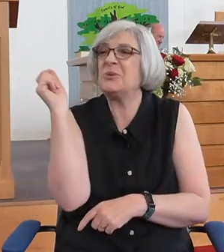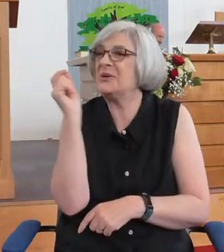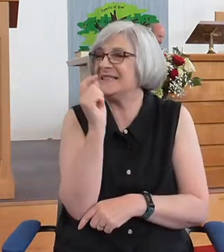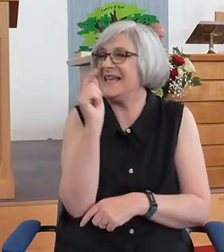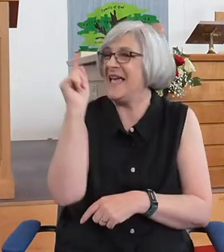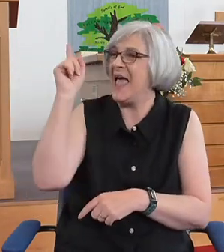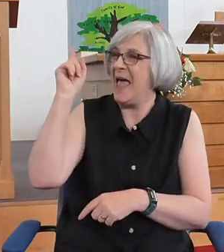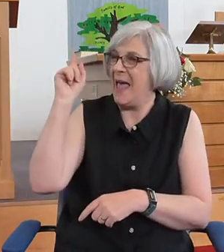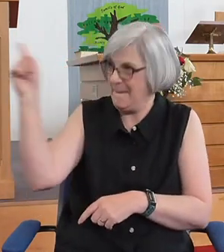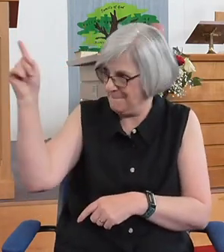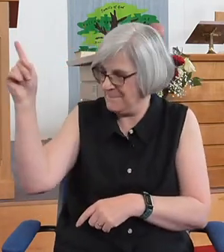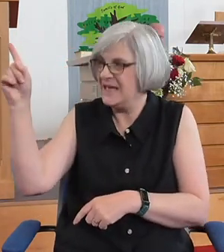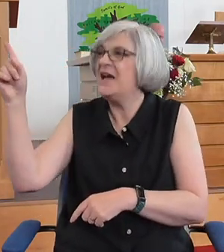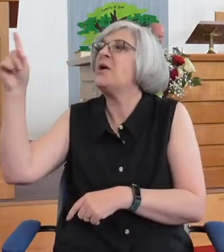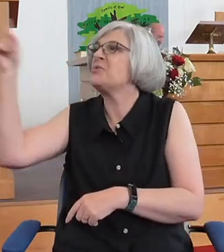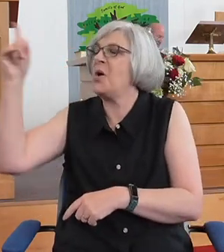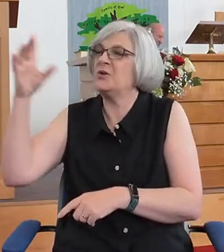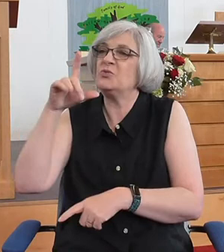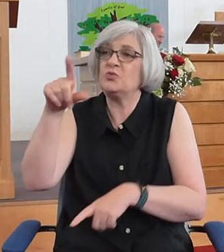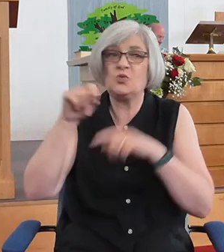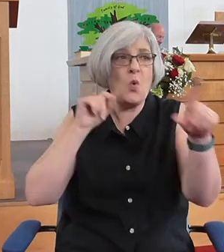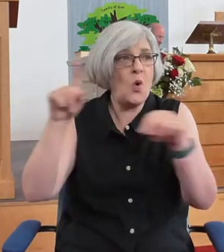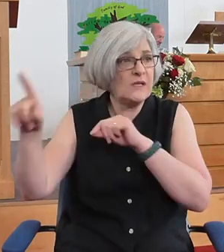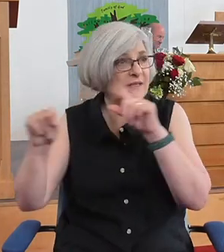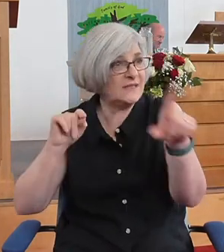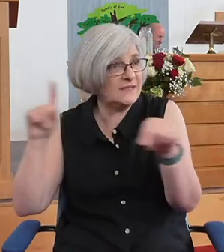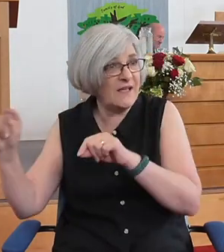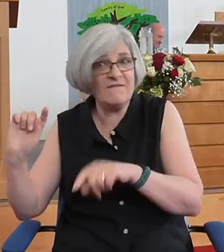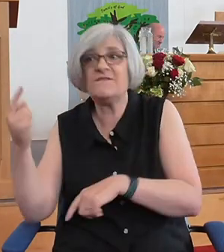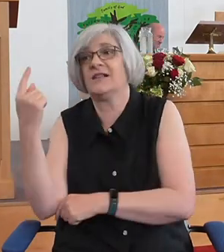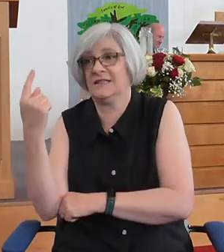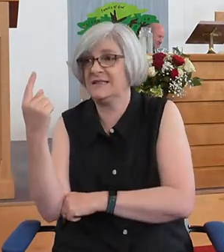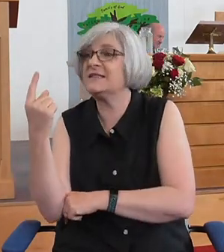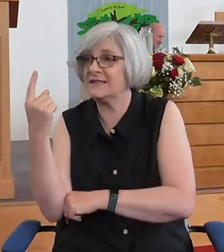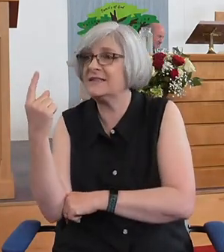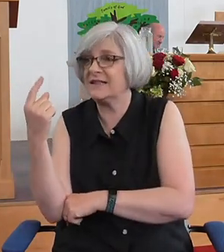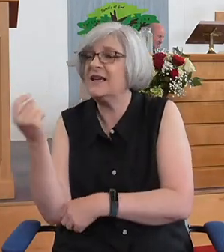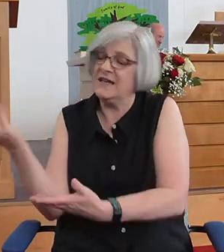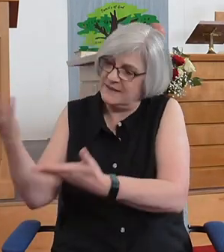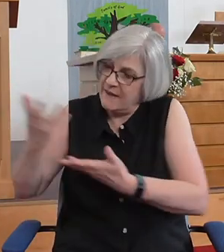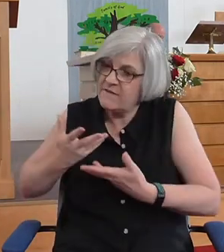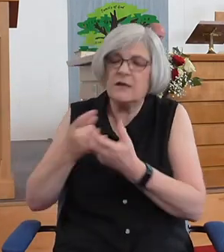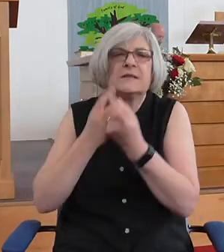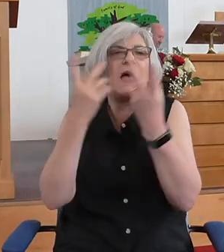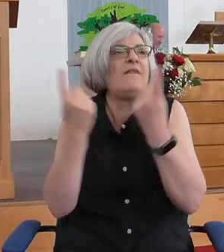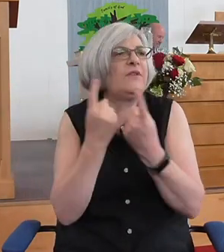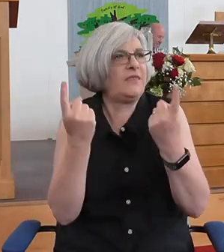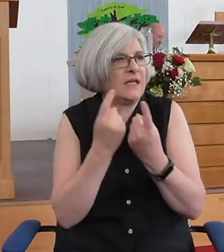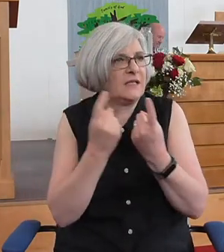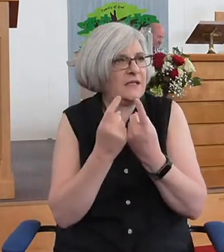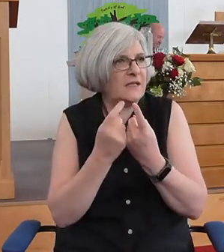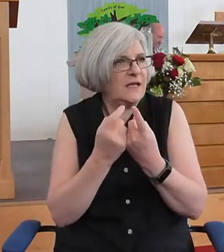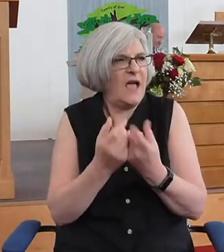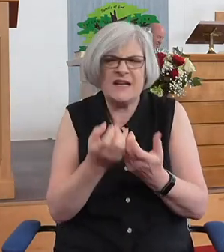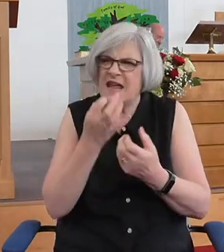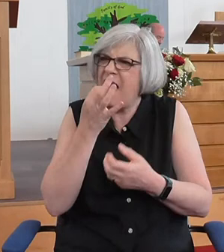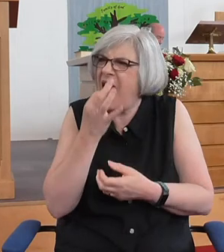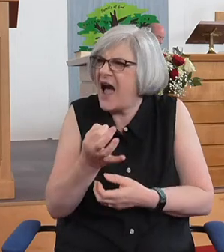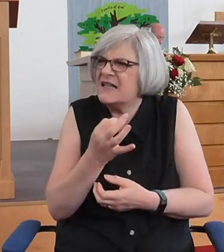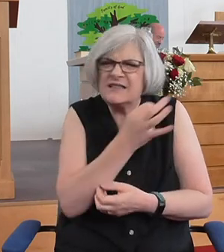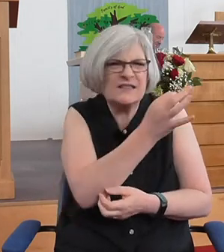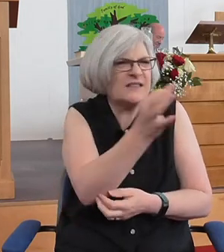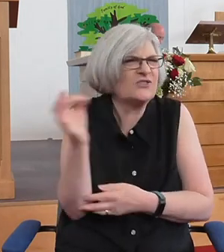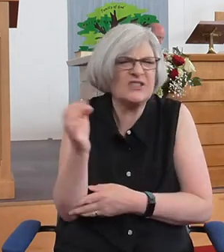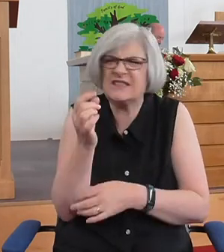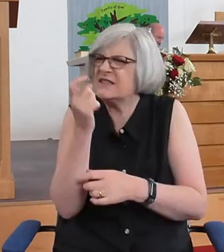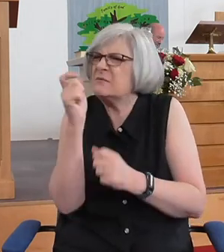we give him something that cost us something. He has first of all given us everything and then asks us as a token to give something that means something to